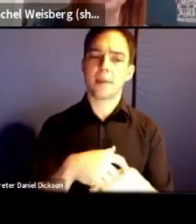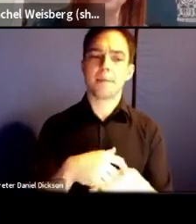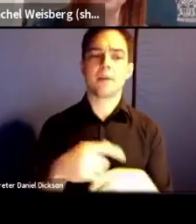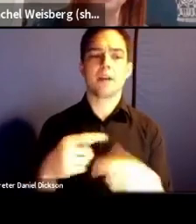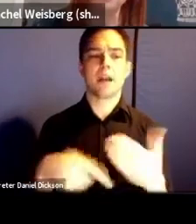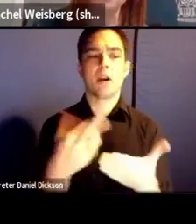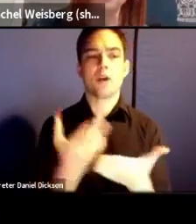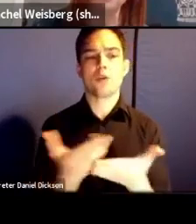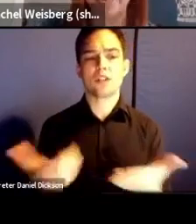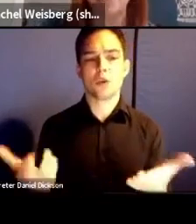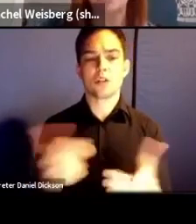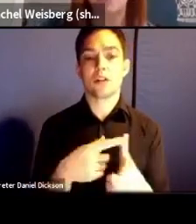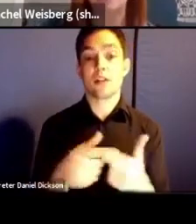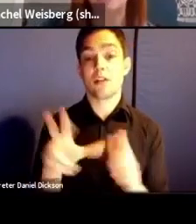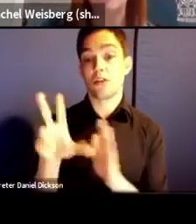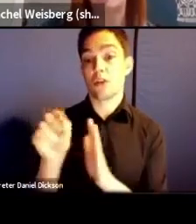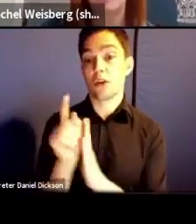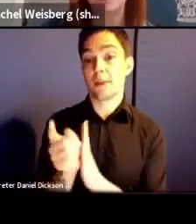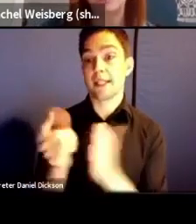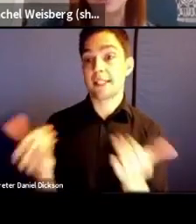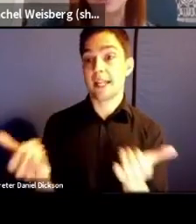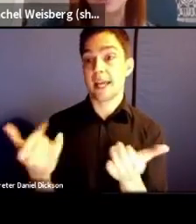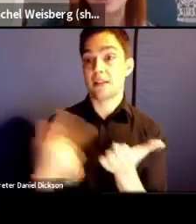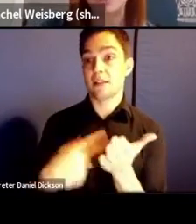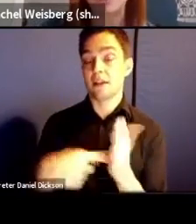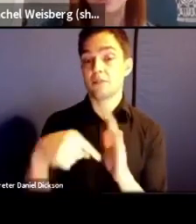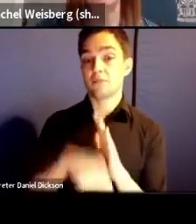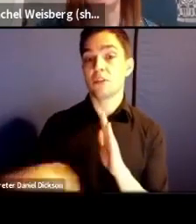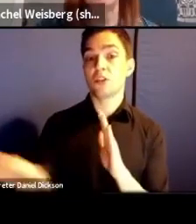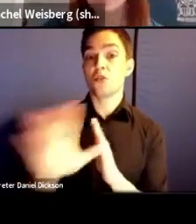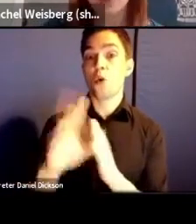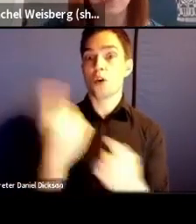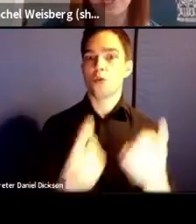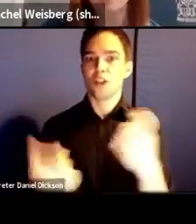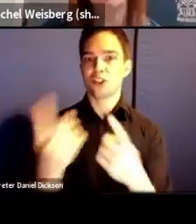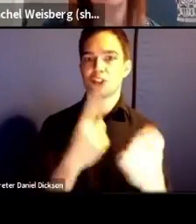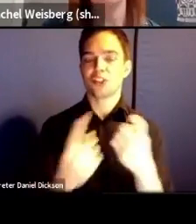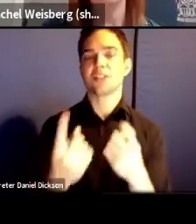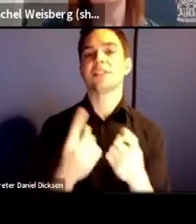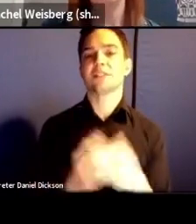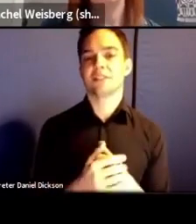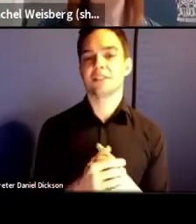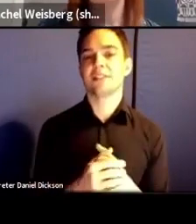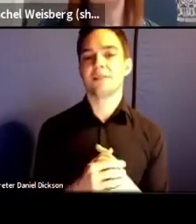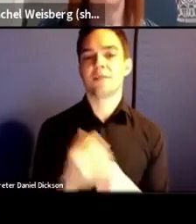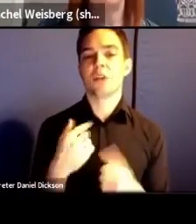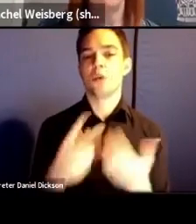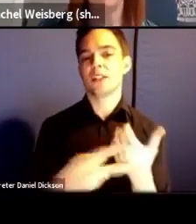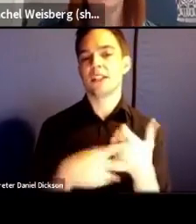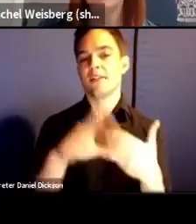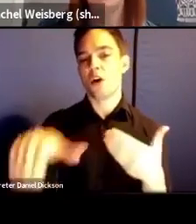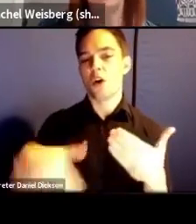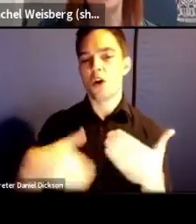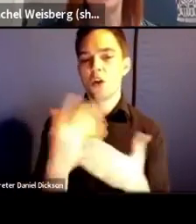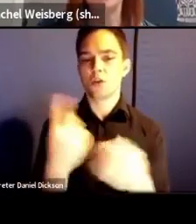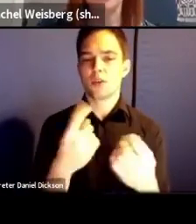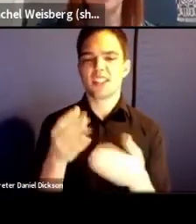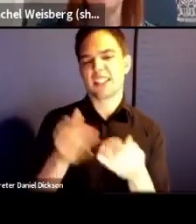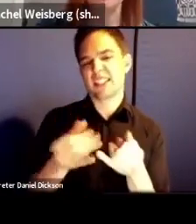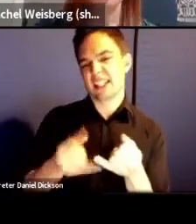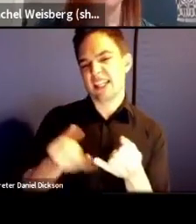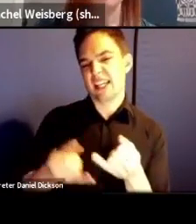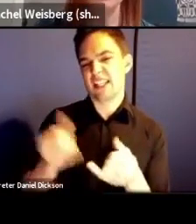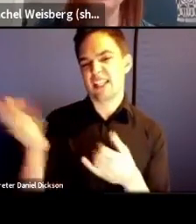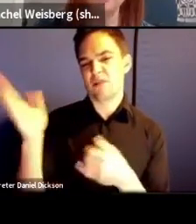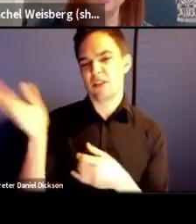again, we've got 30 minutes today to talk about your questions. And so we're going to save all the questions for the end of the presentation, but if you